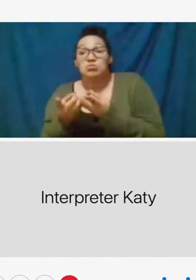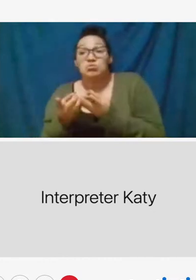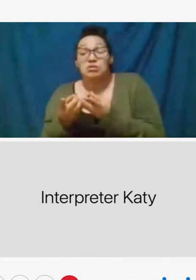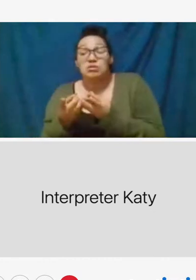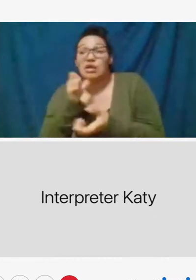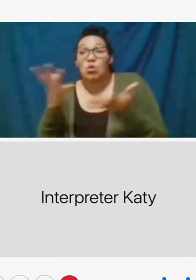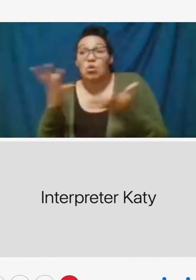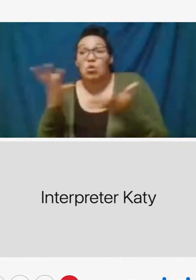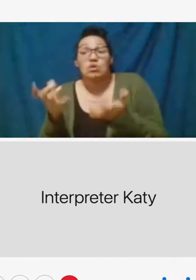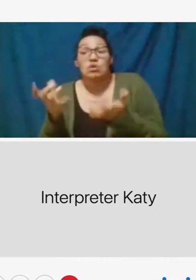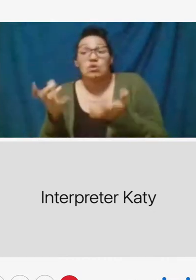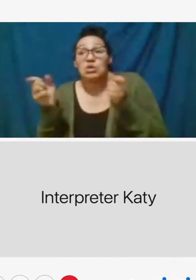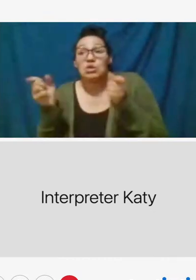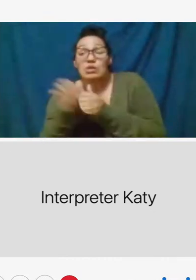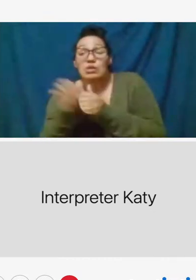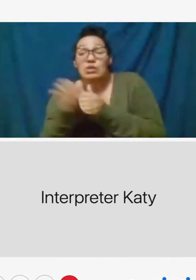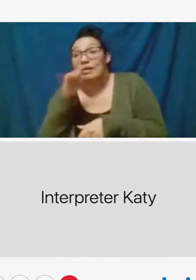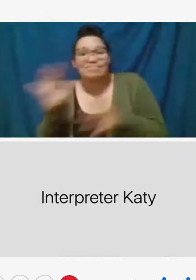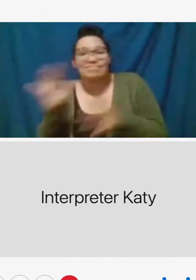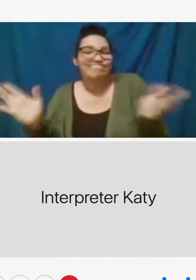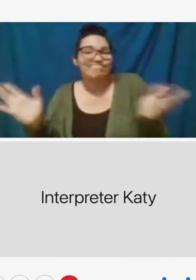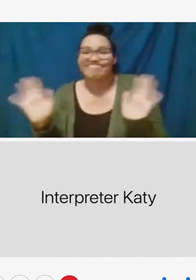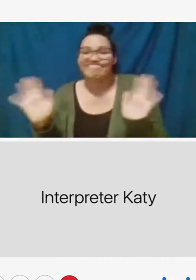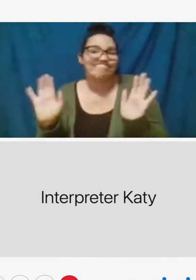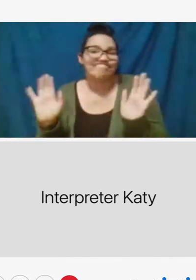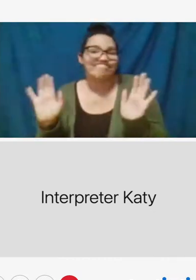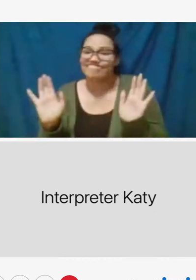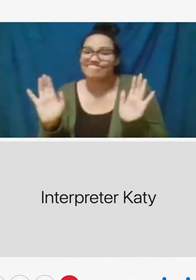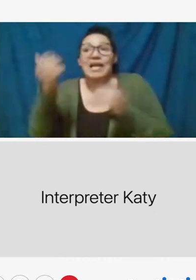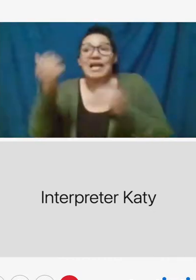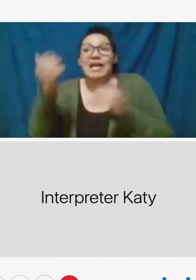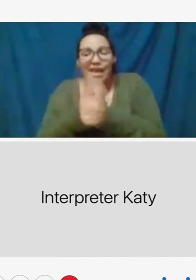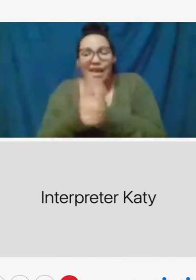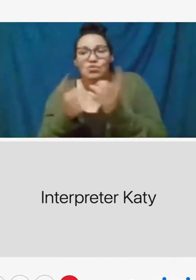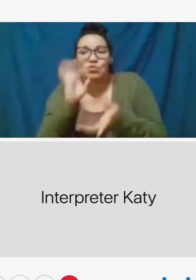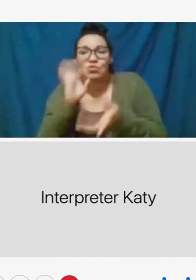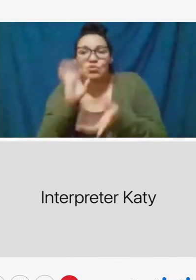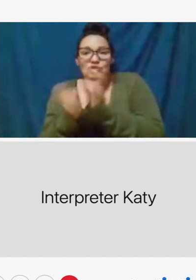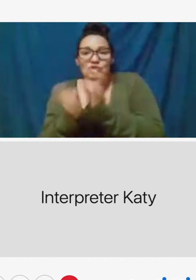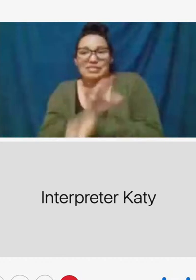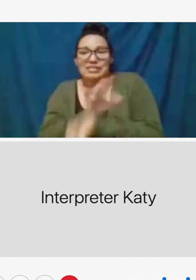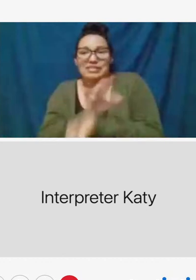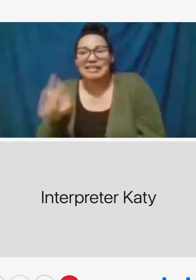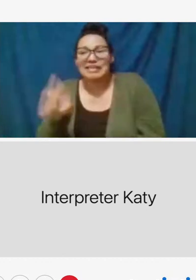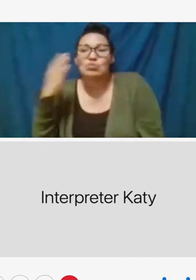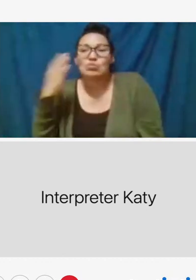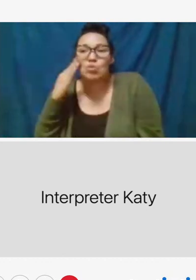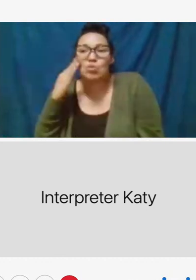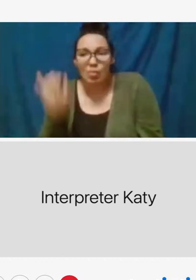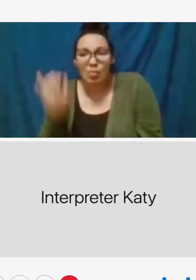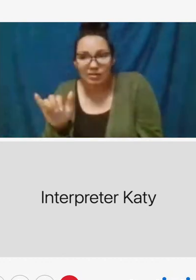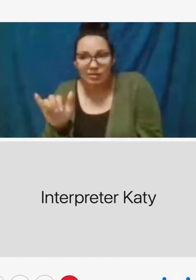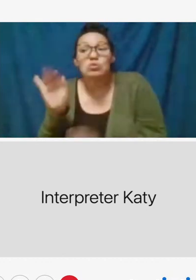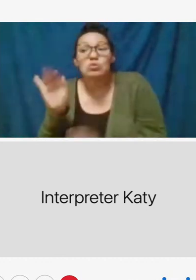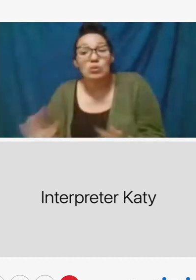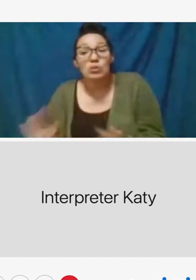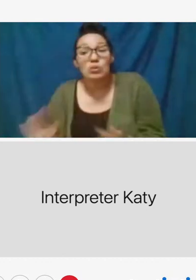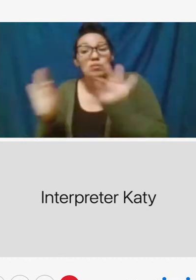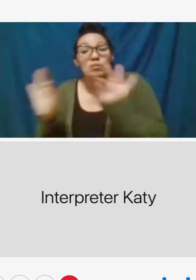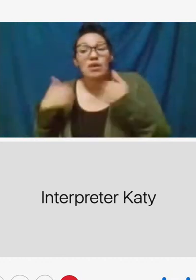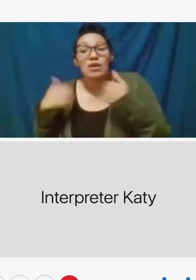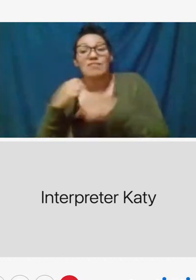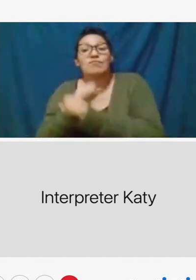child they need to know these things so I think it's really prudent that we have these virtual meetings